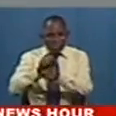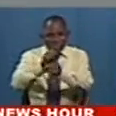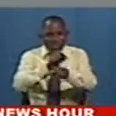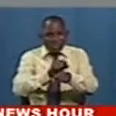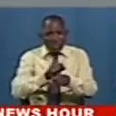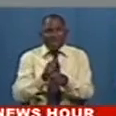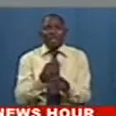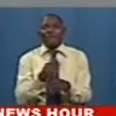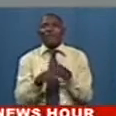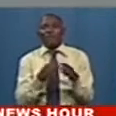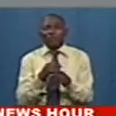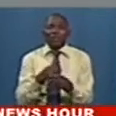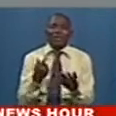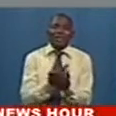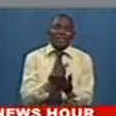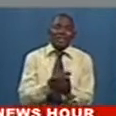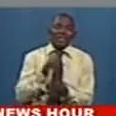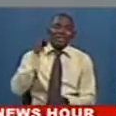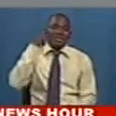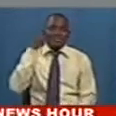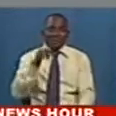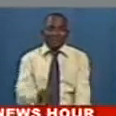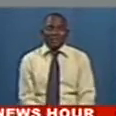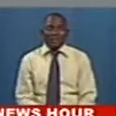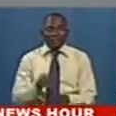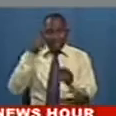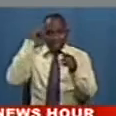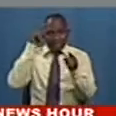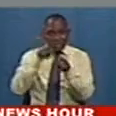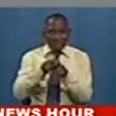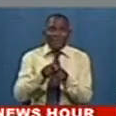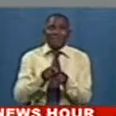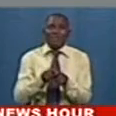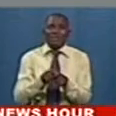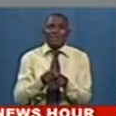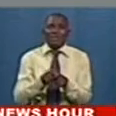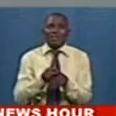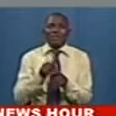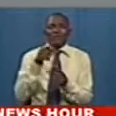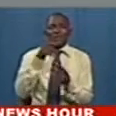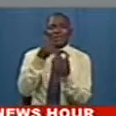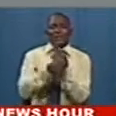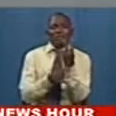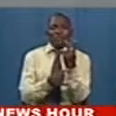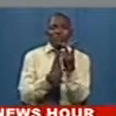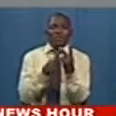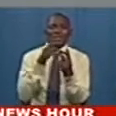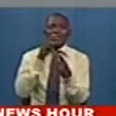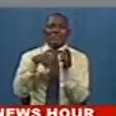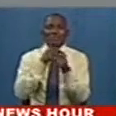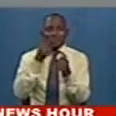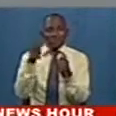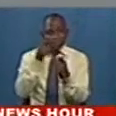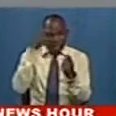began the long-standing pact between Ghana and Japan. The bond has since deepened, and as the two countries mark 60 years of